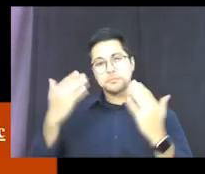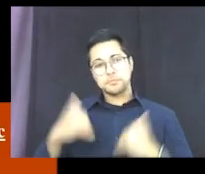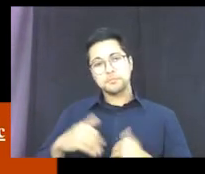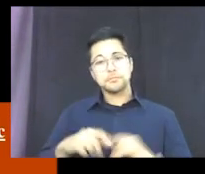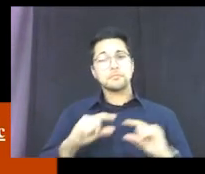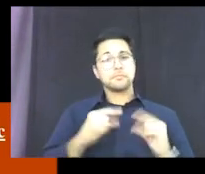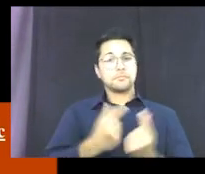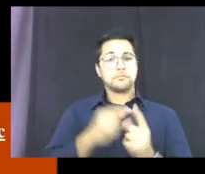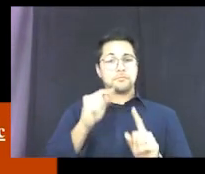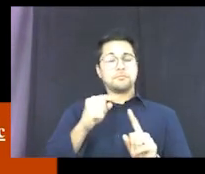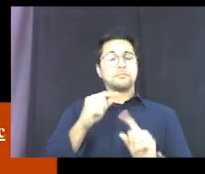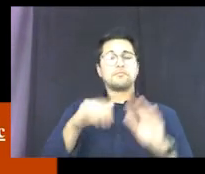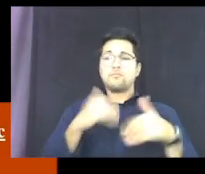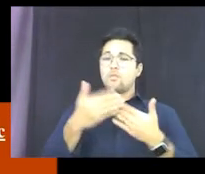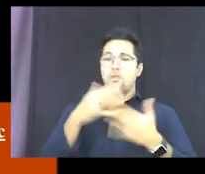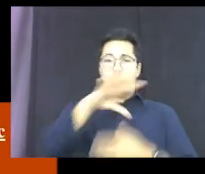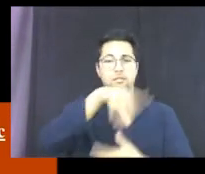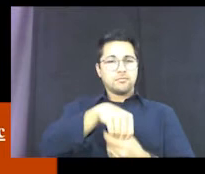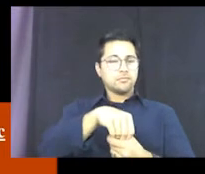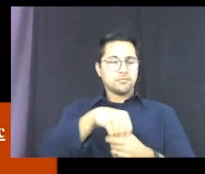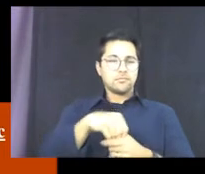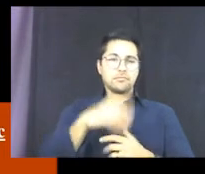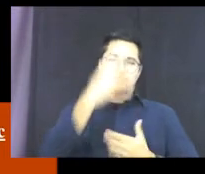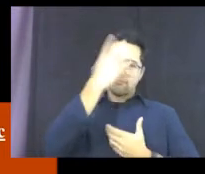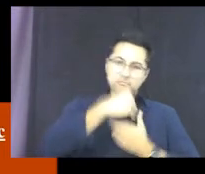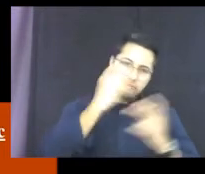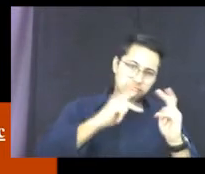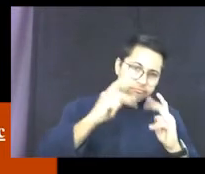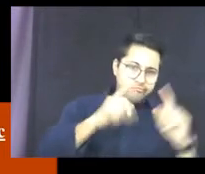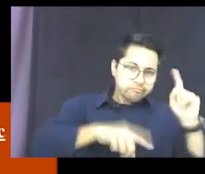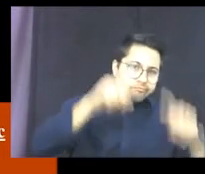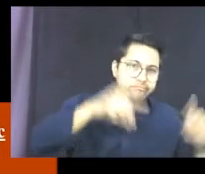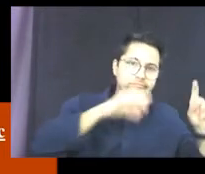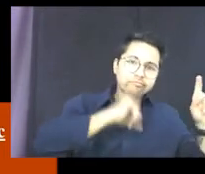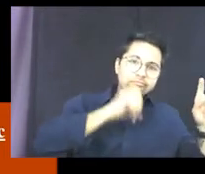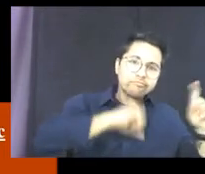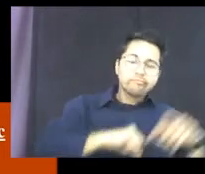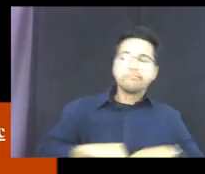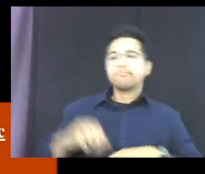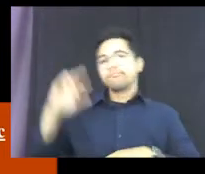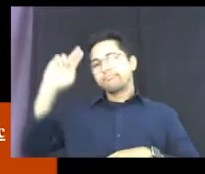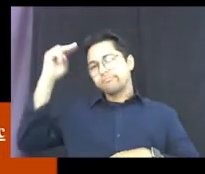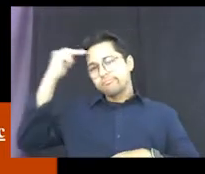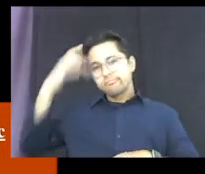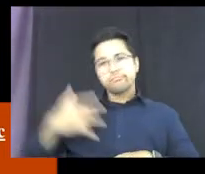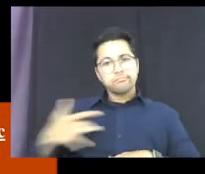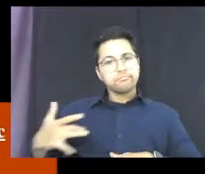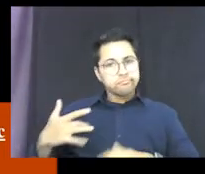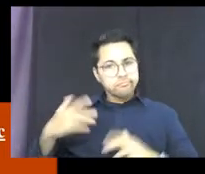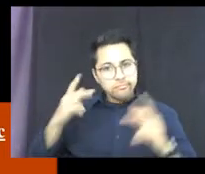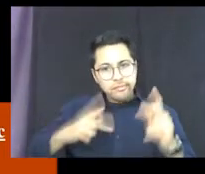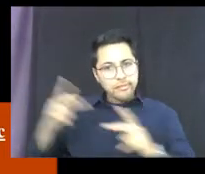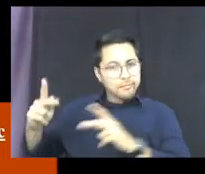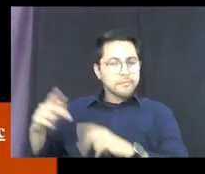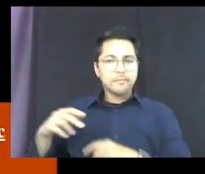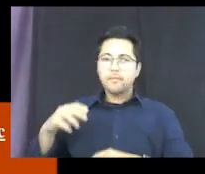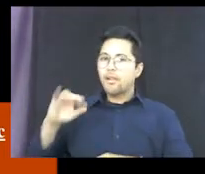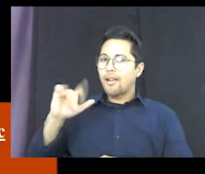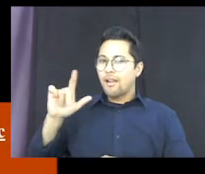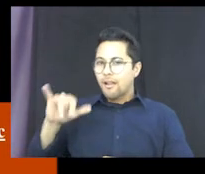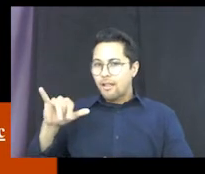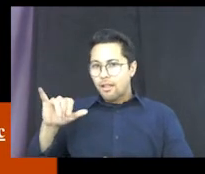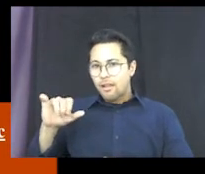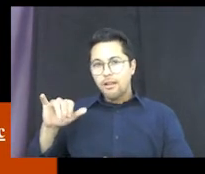Groups that are all inclusive of autistic people of all ages and neurotypical individuals or allies of all